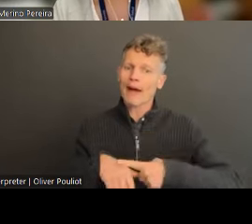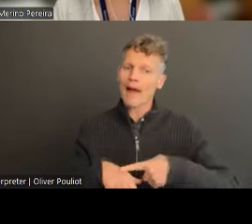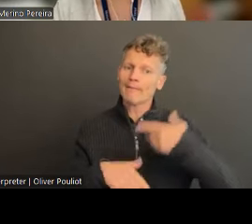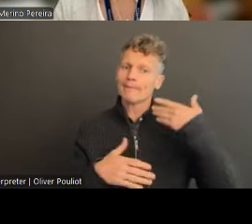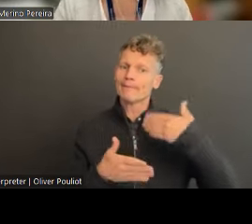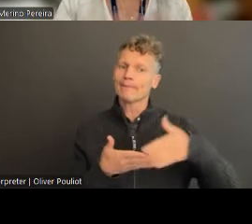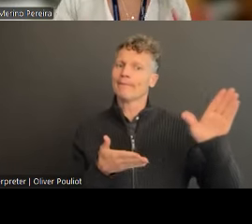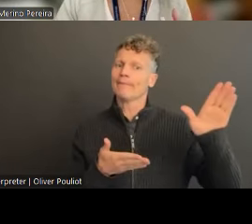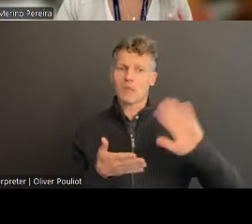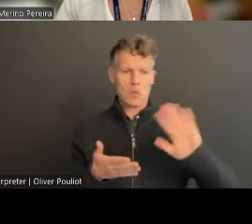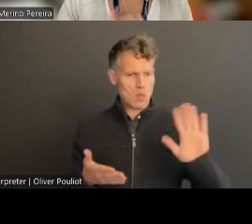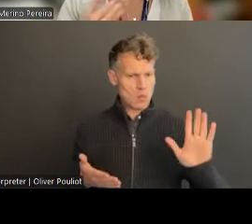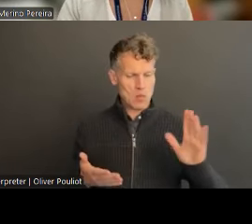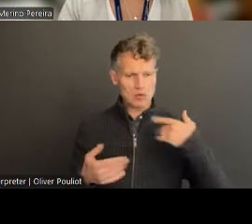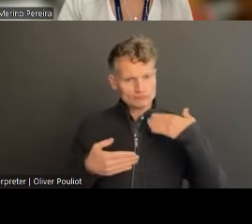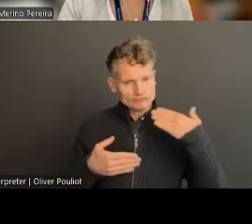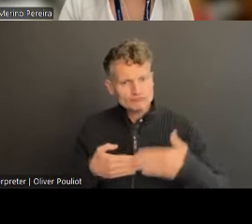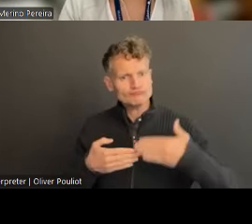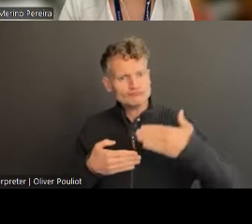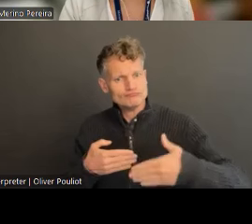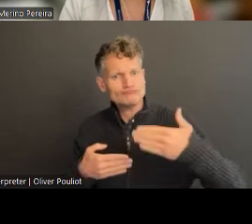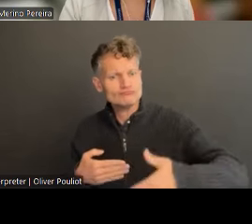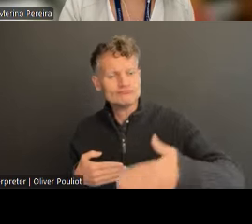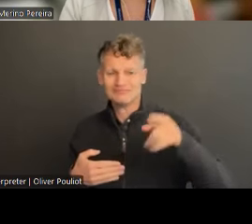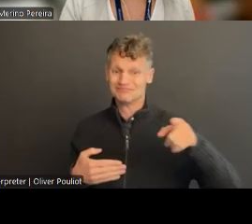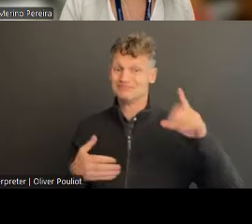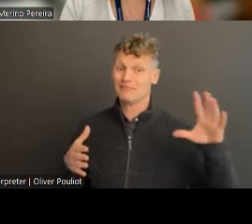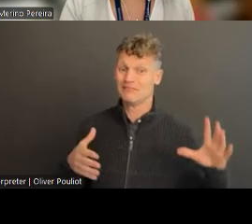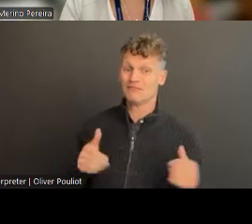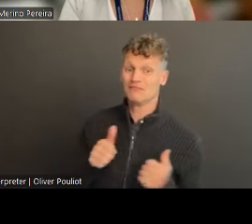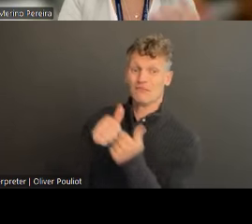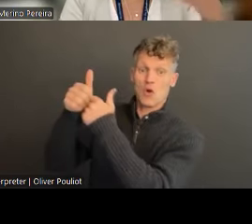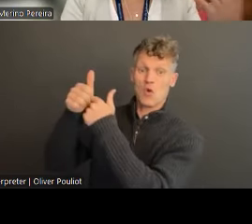standardized and guaranteed by law. Now, with all of